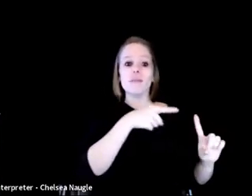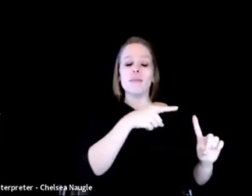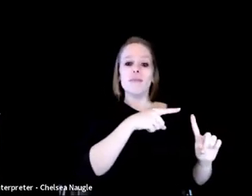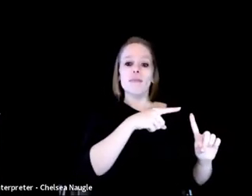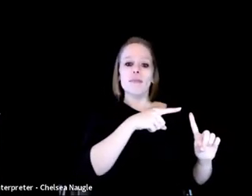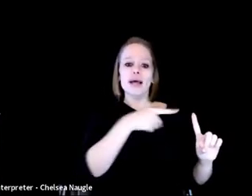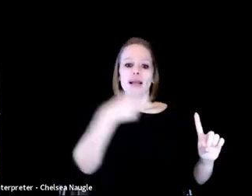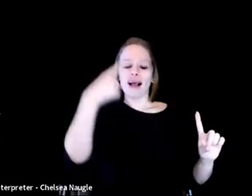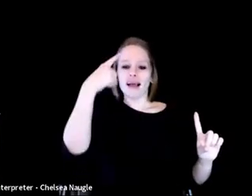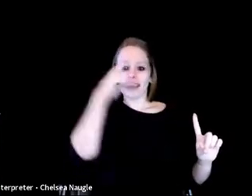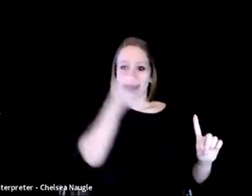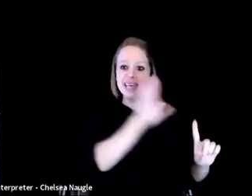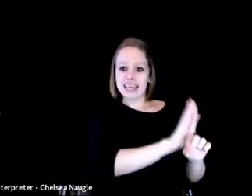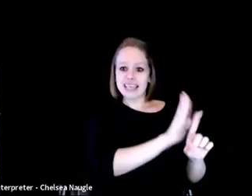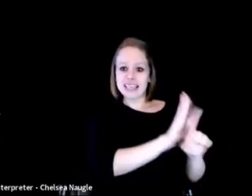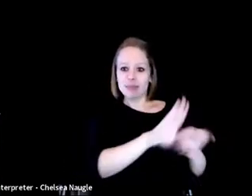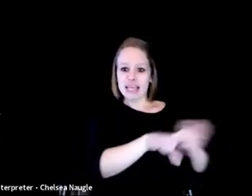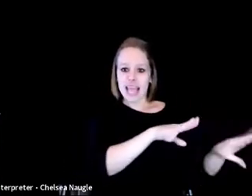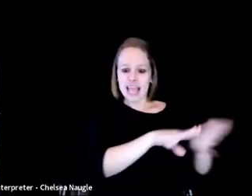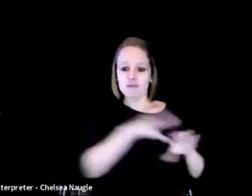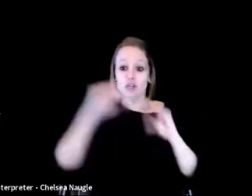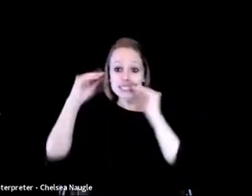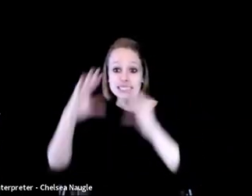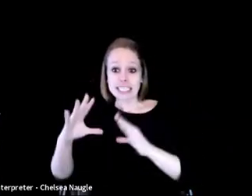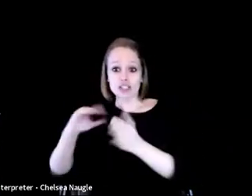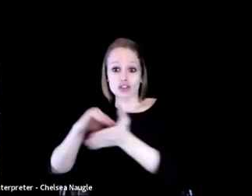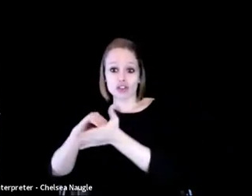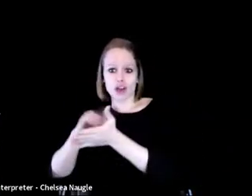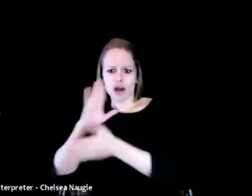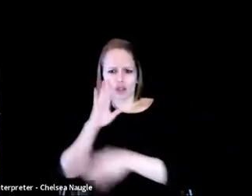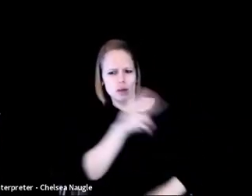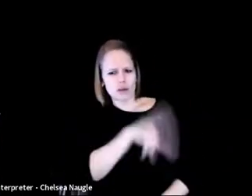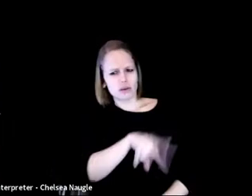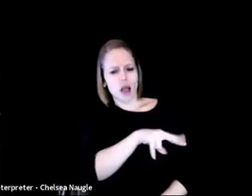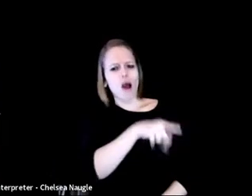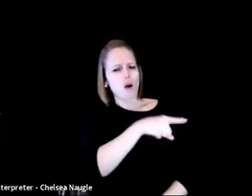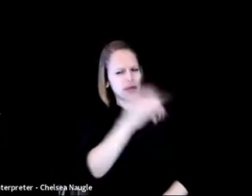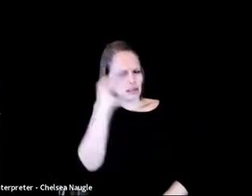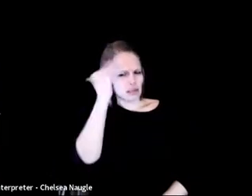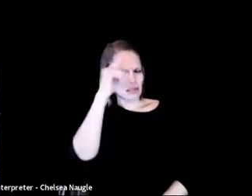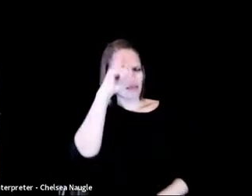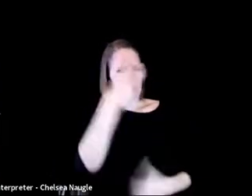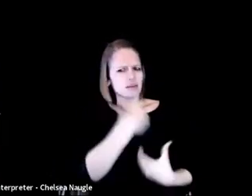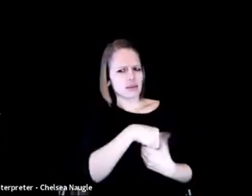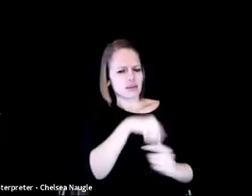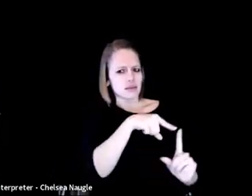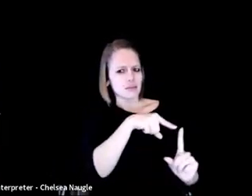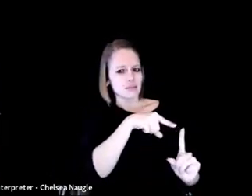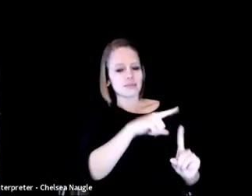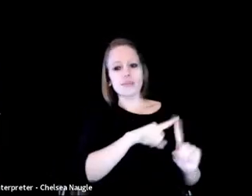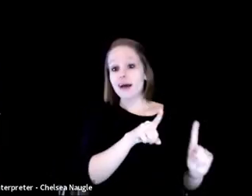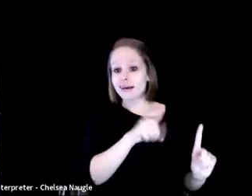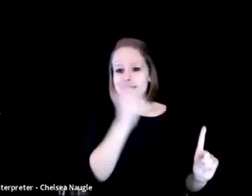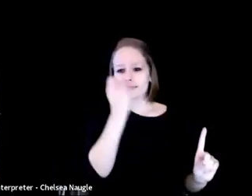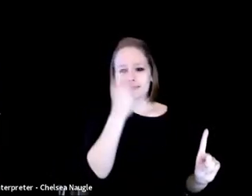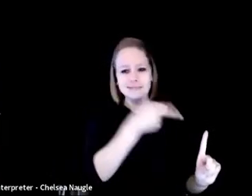teachers and doctors would say, oh, he looks like he's autistic. Okay. But he has charge. So